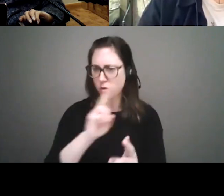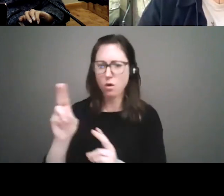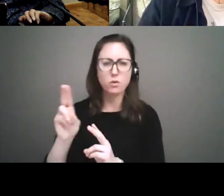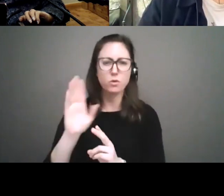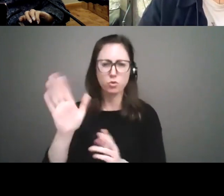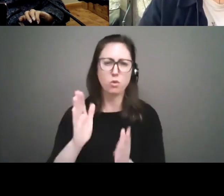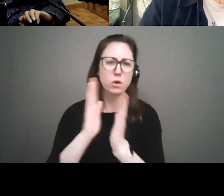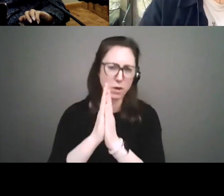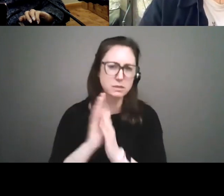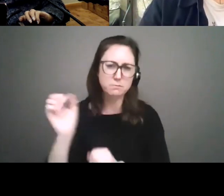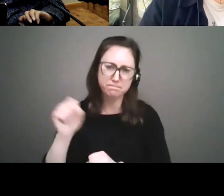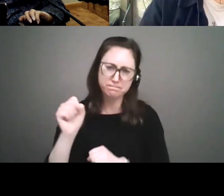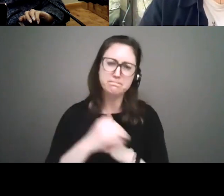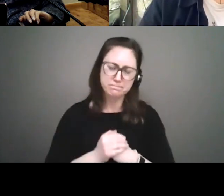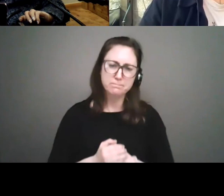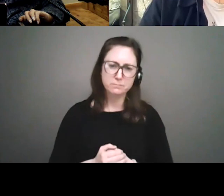request that you have made.